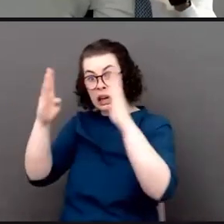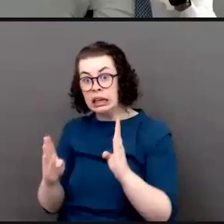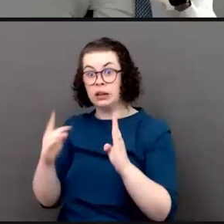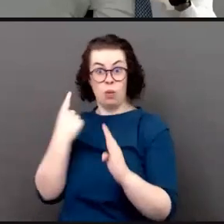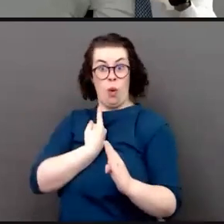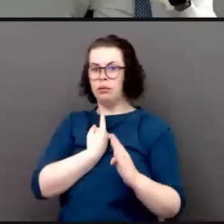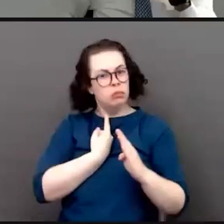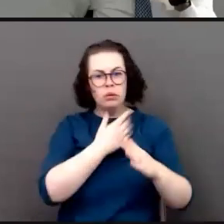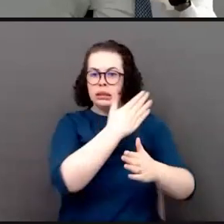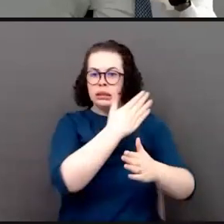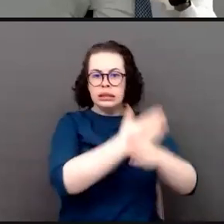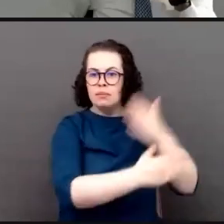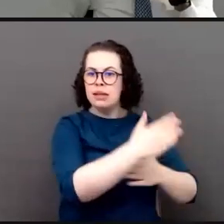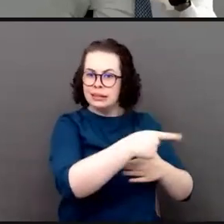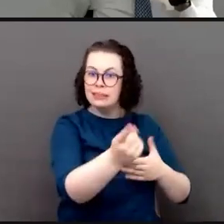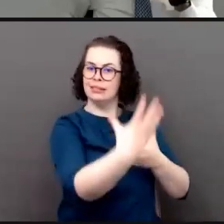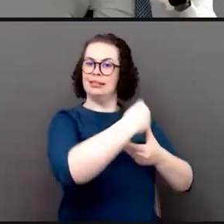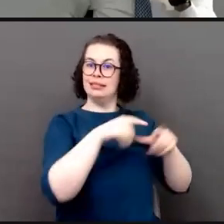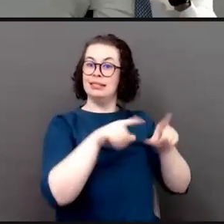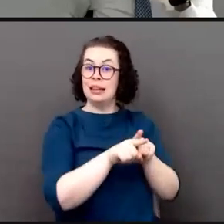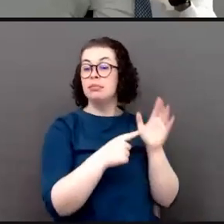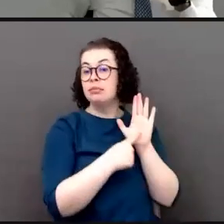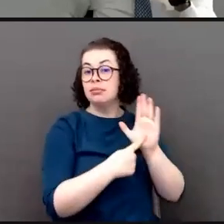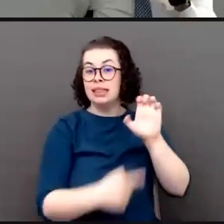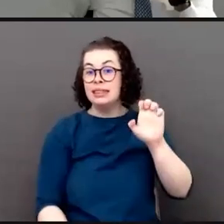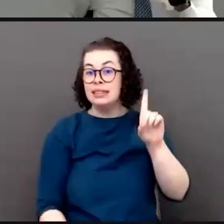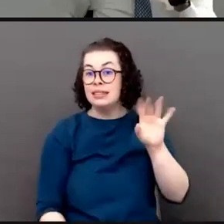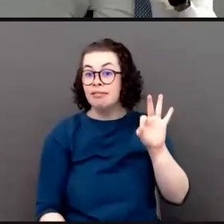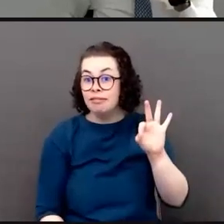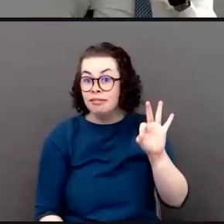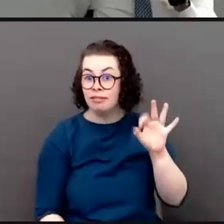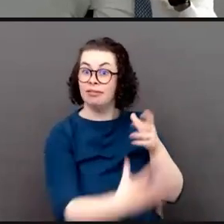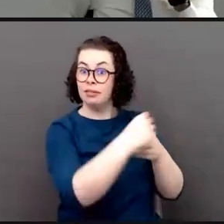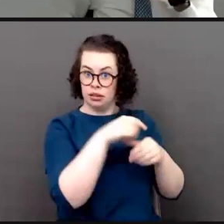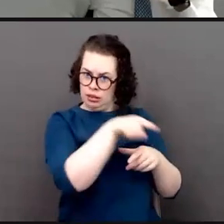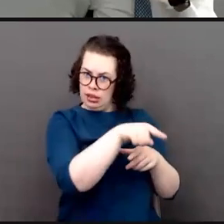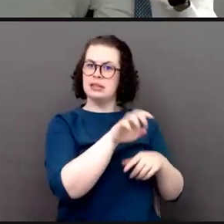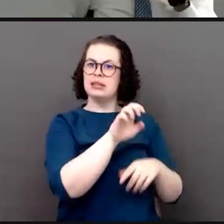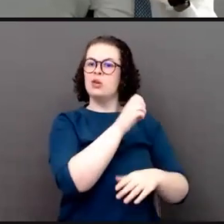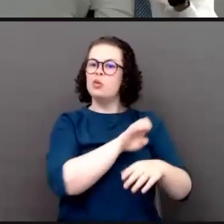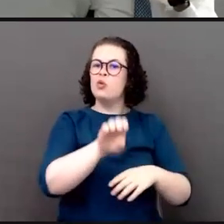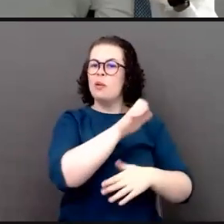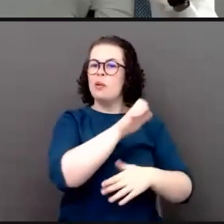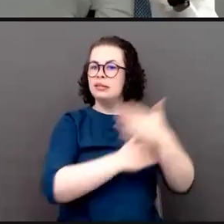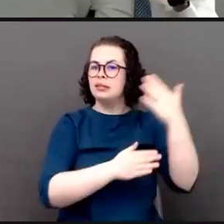EDF, the different associations, the different organizations with of people with